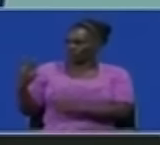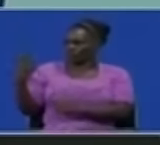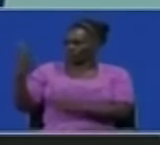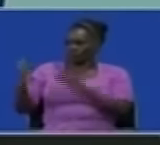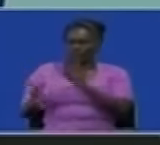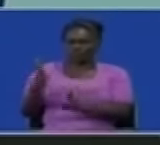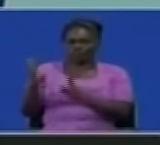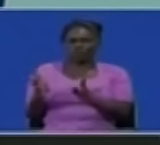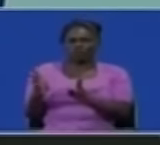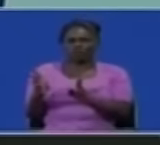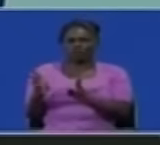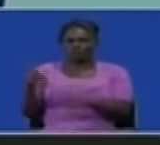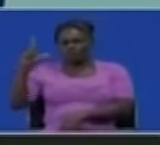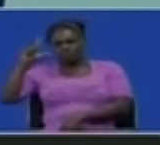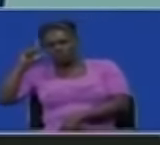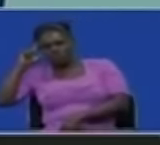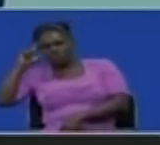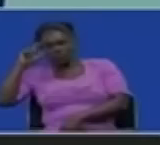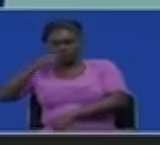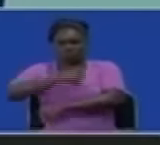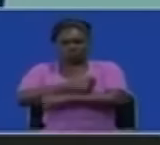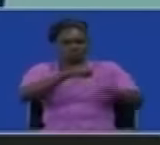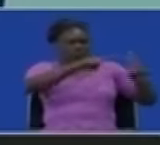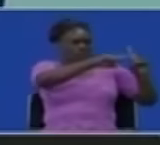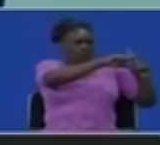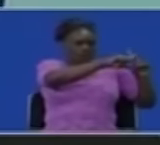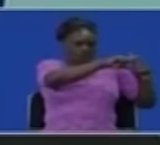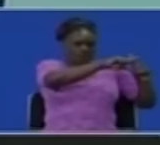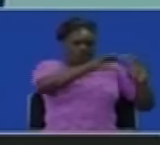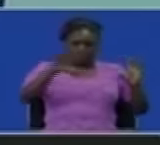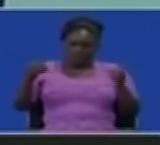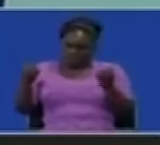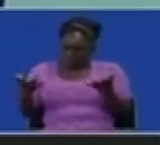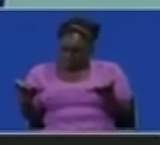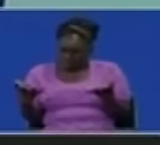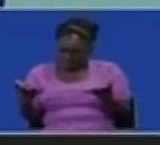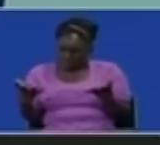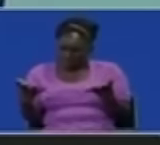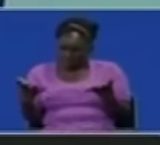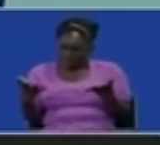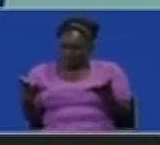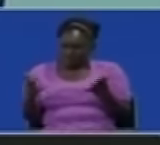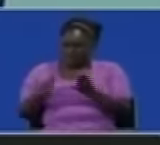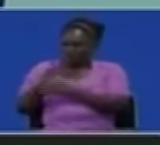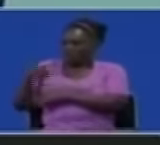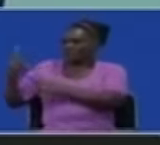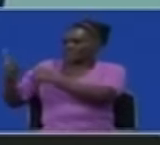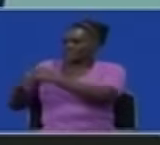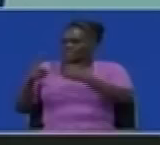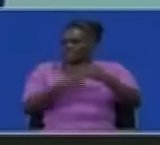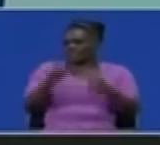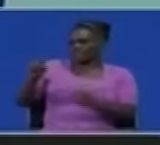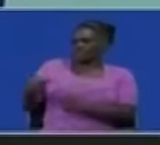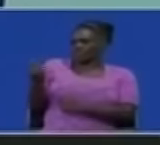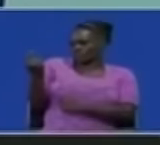22,244. For boarding schools, if you add this figure to the 53,000 we had before, it's a little over 66,000